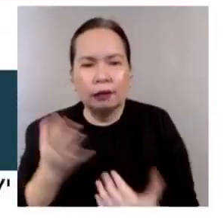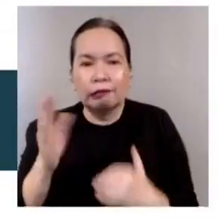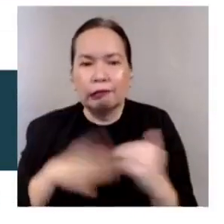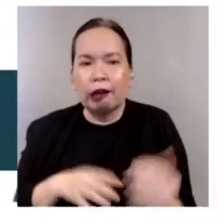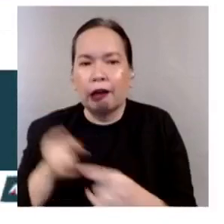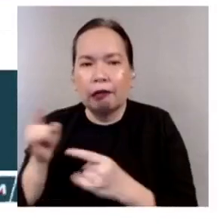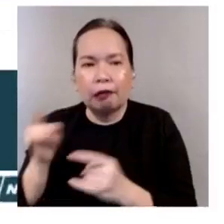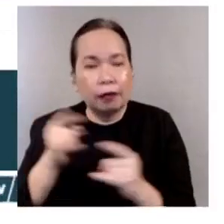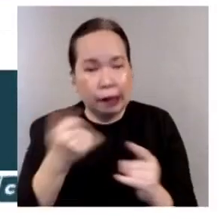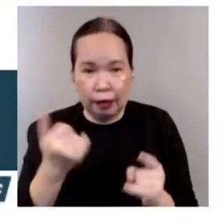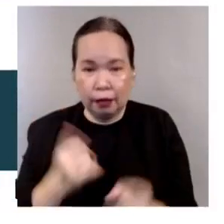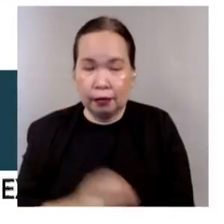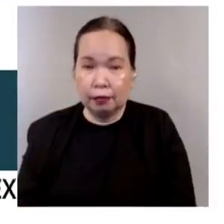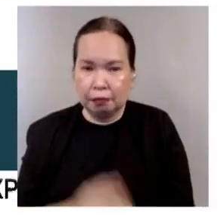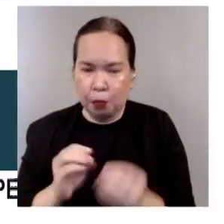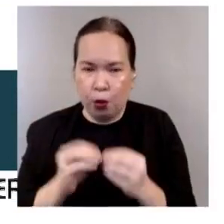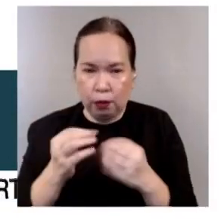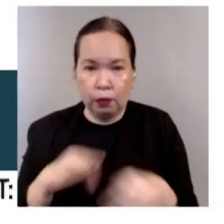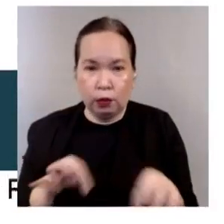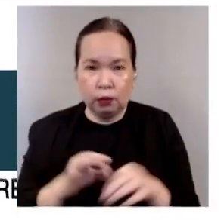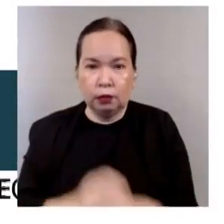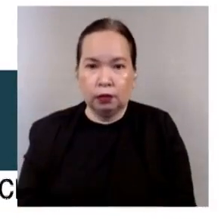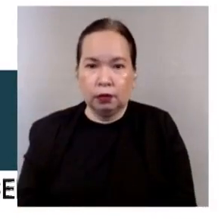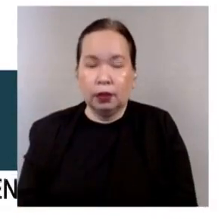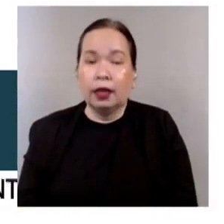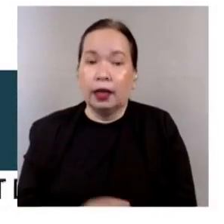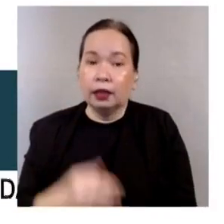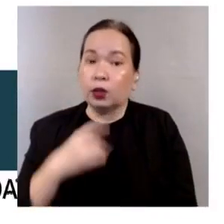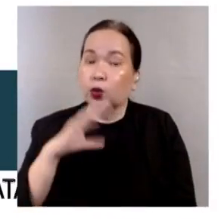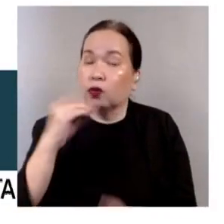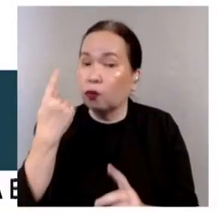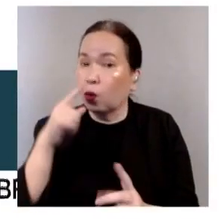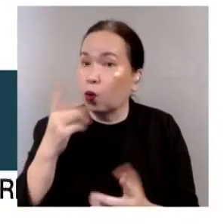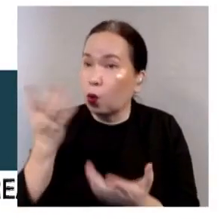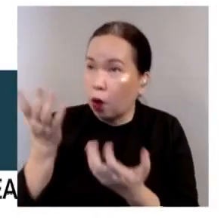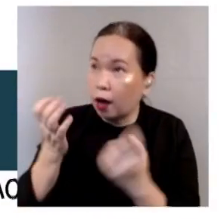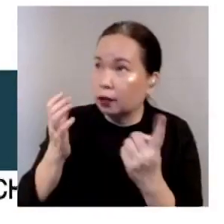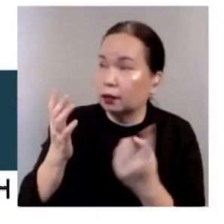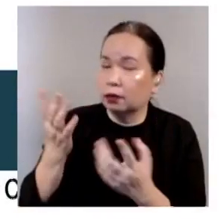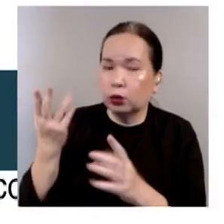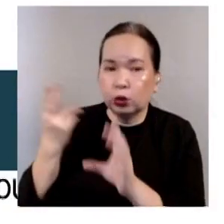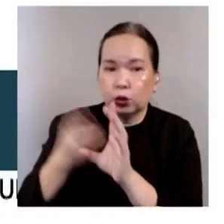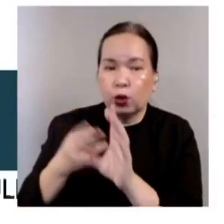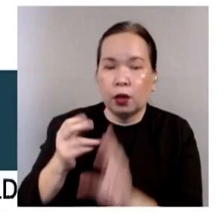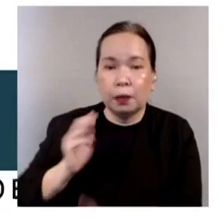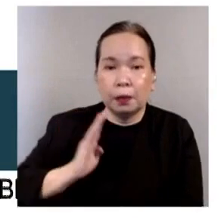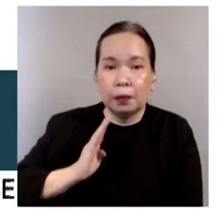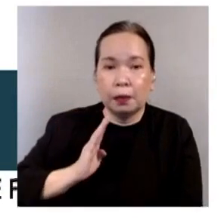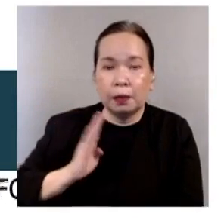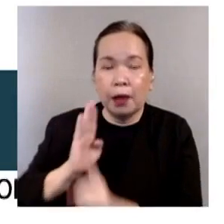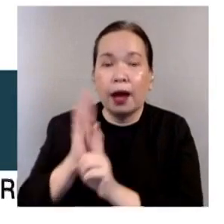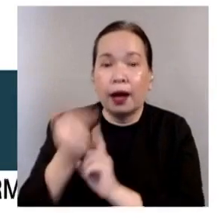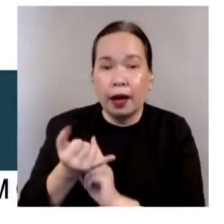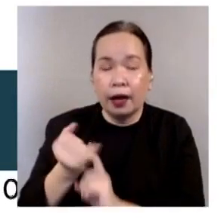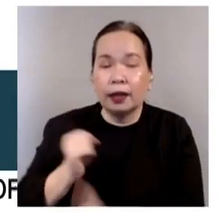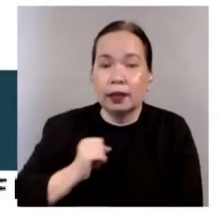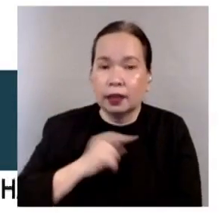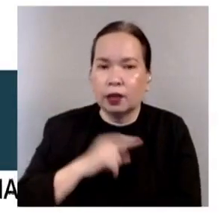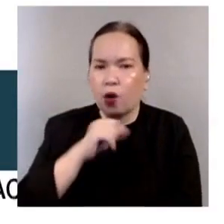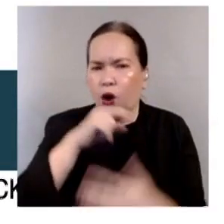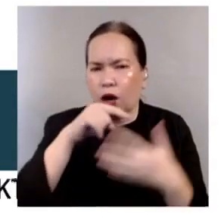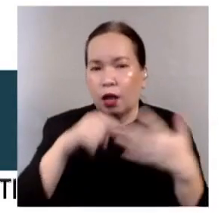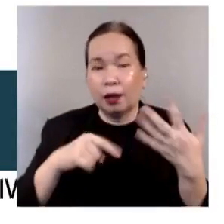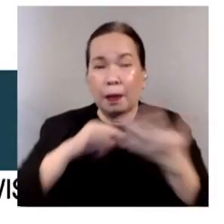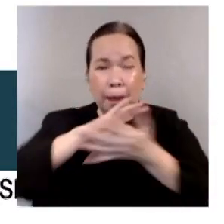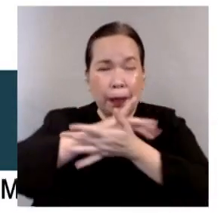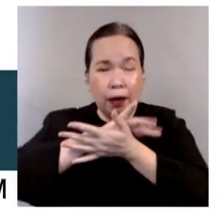Mm-hmm. And for those who are gunning for barangay positions in the barangay elections, you know, this whole pandemic really